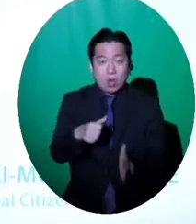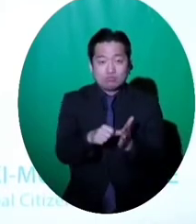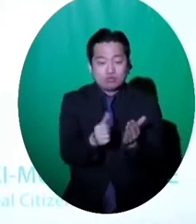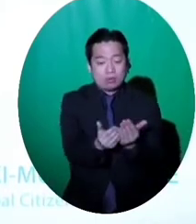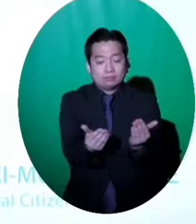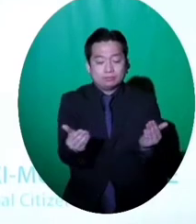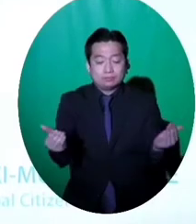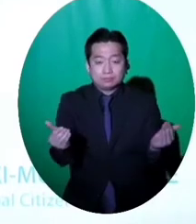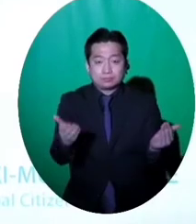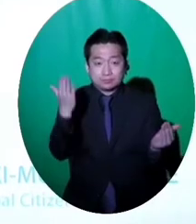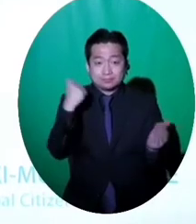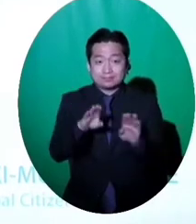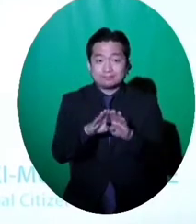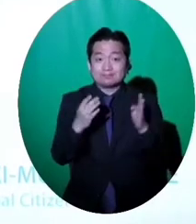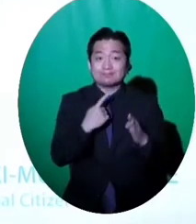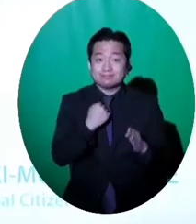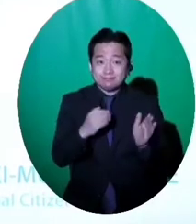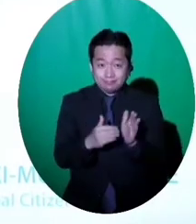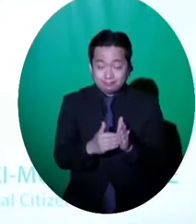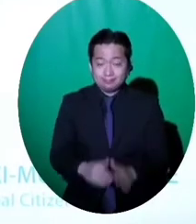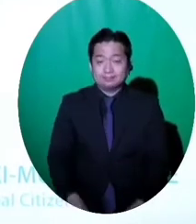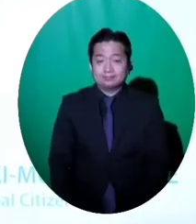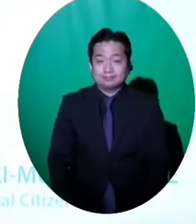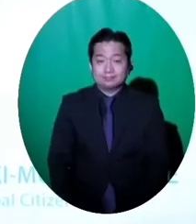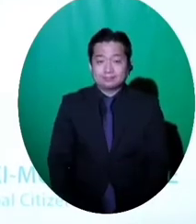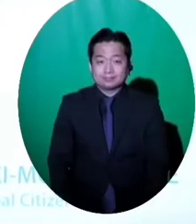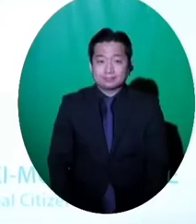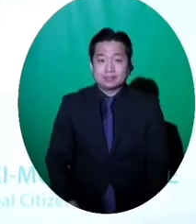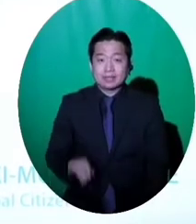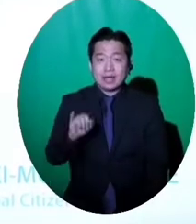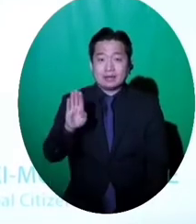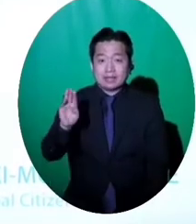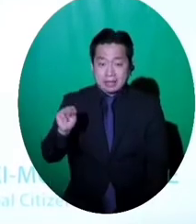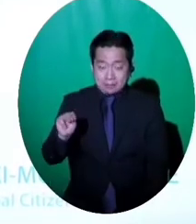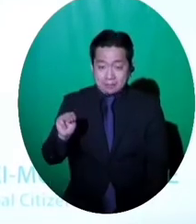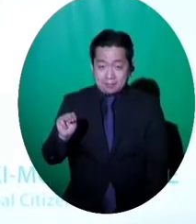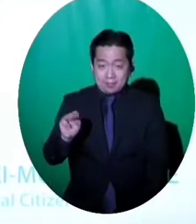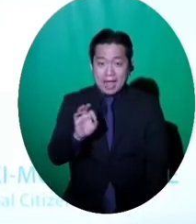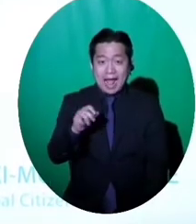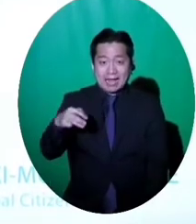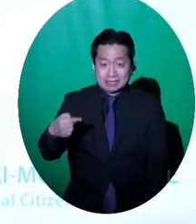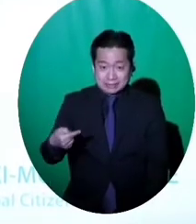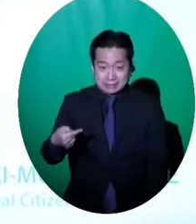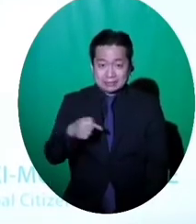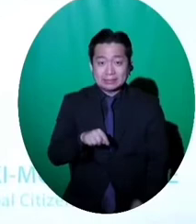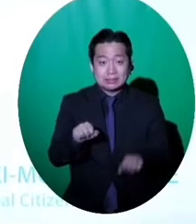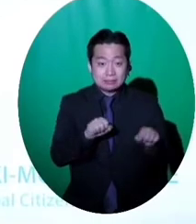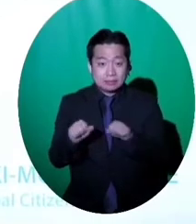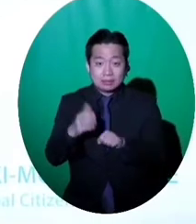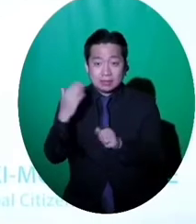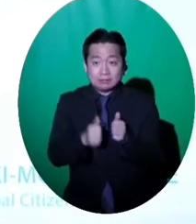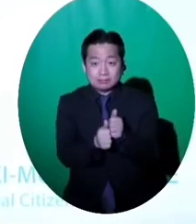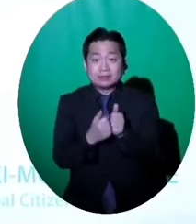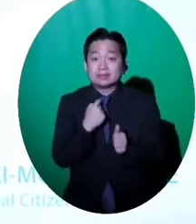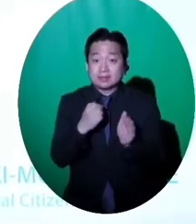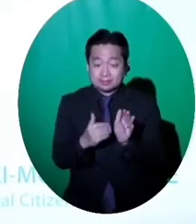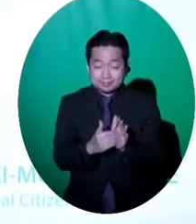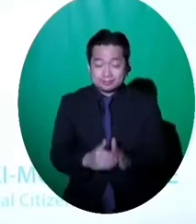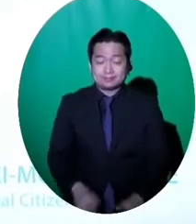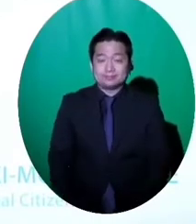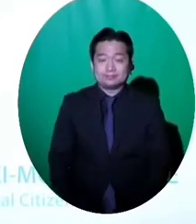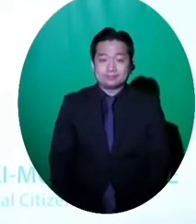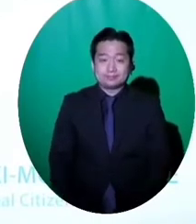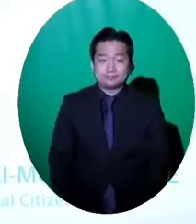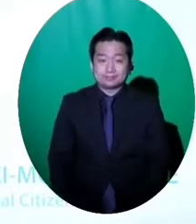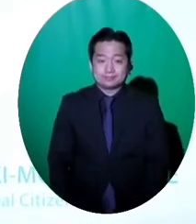fellow at the IBM Art and Technology Center, Low Manhattan Culture Council,